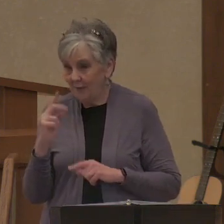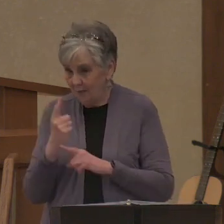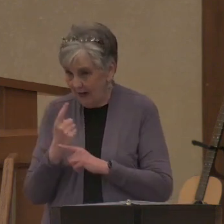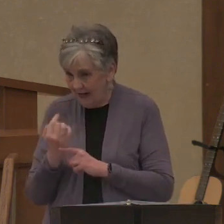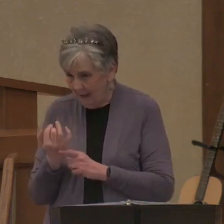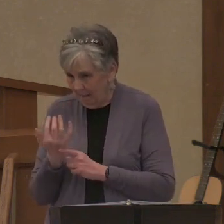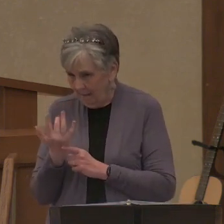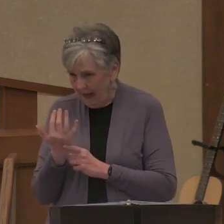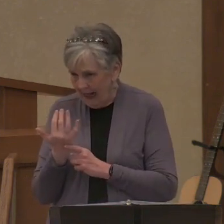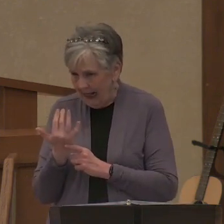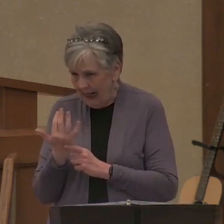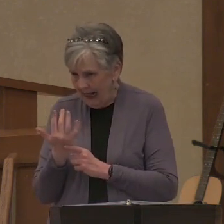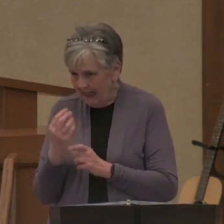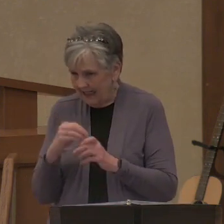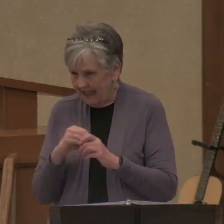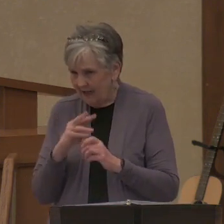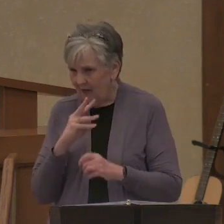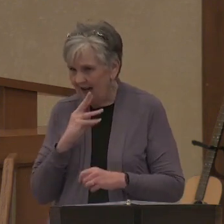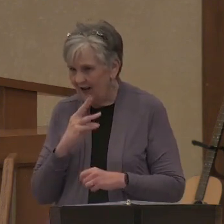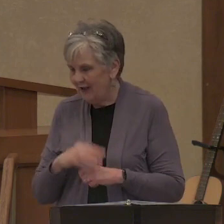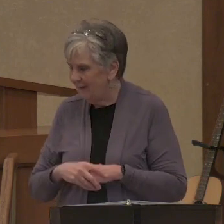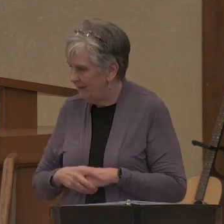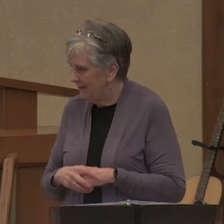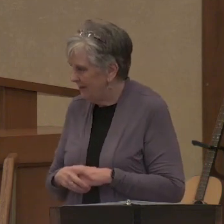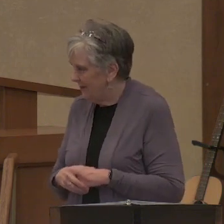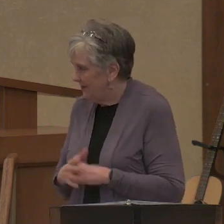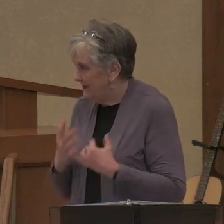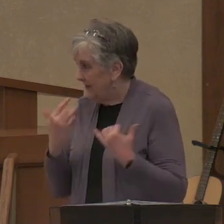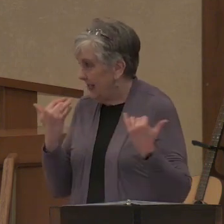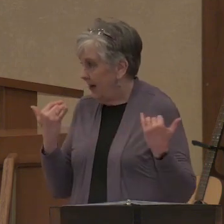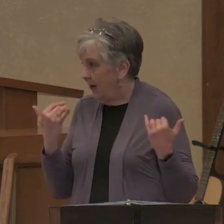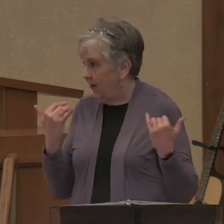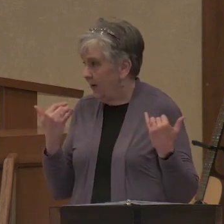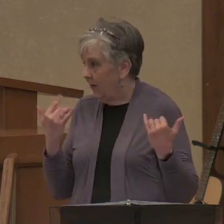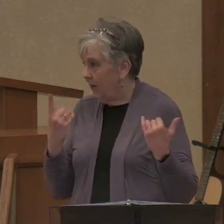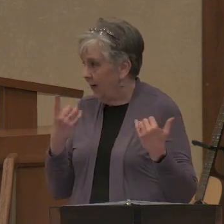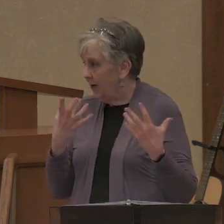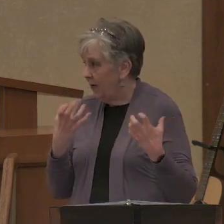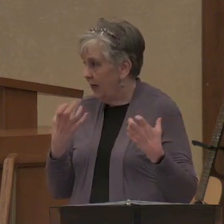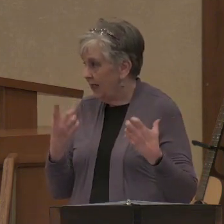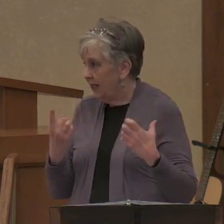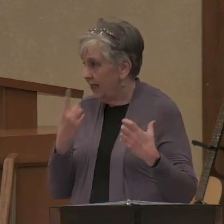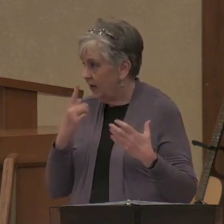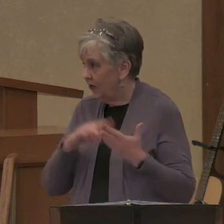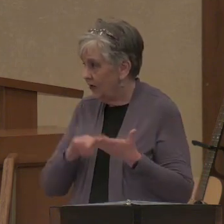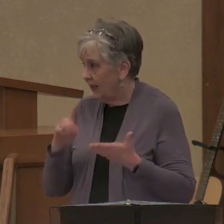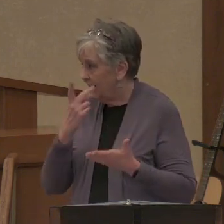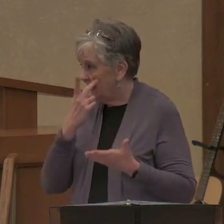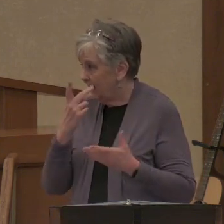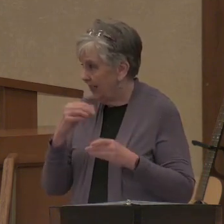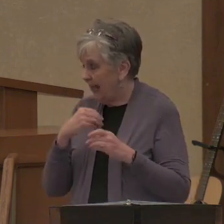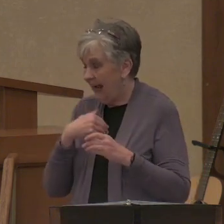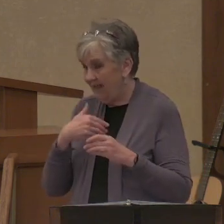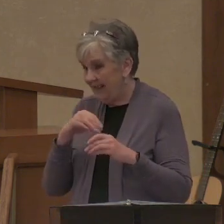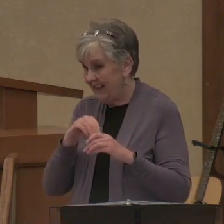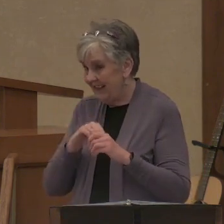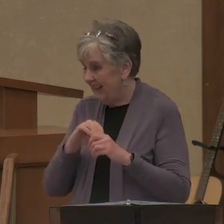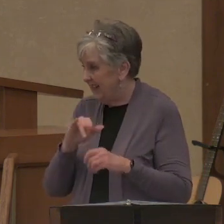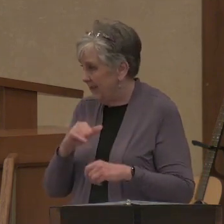that helps us to quench our thirst. Now, does one of you want to come here and check and see what I have in this one?